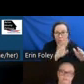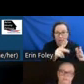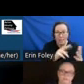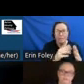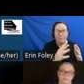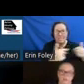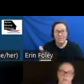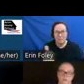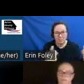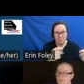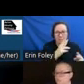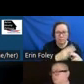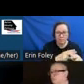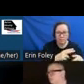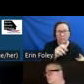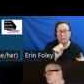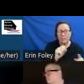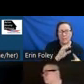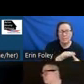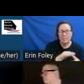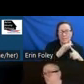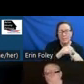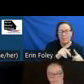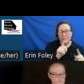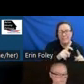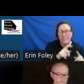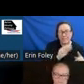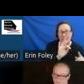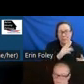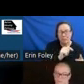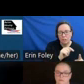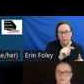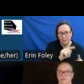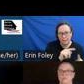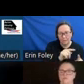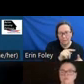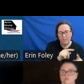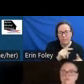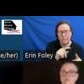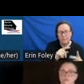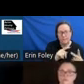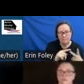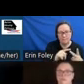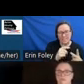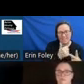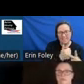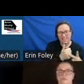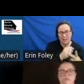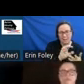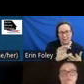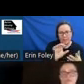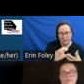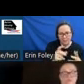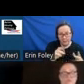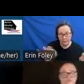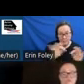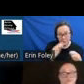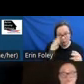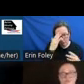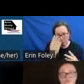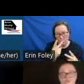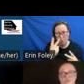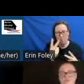Special needs trusts, you need to be aware of two issues about them, or